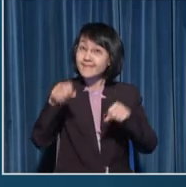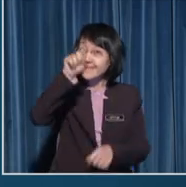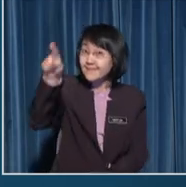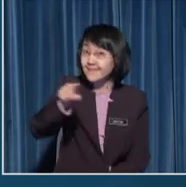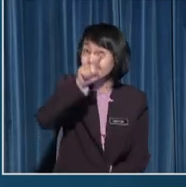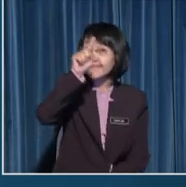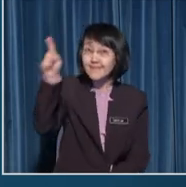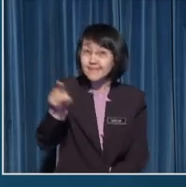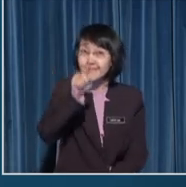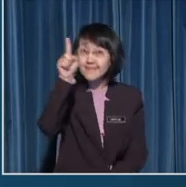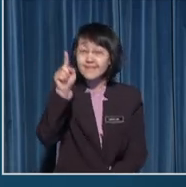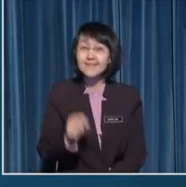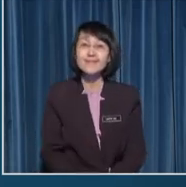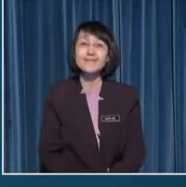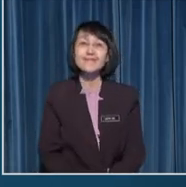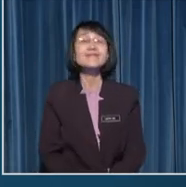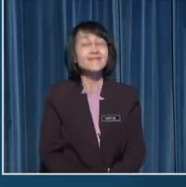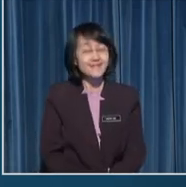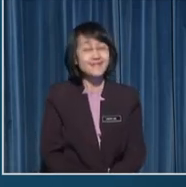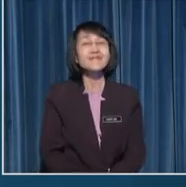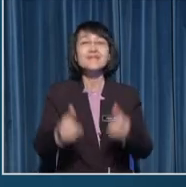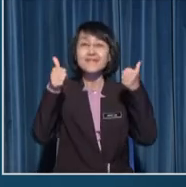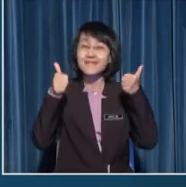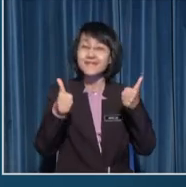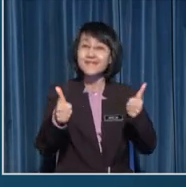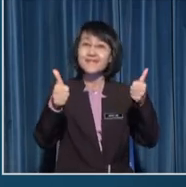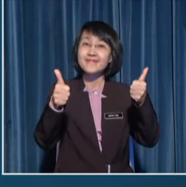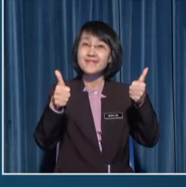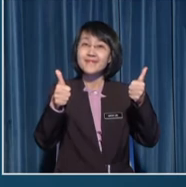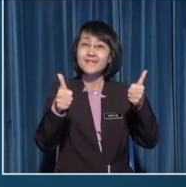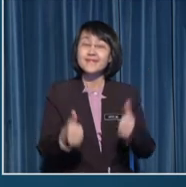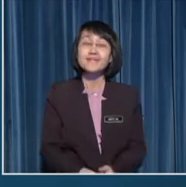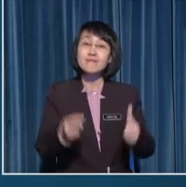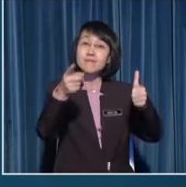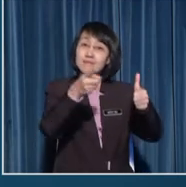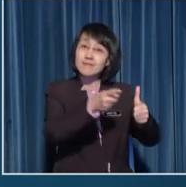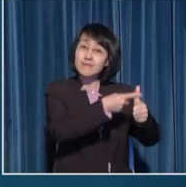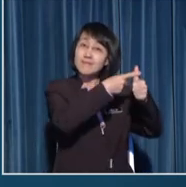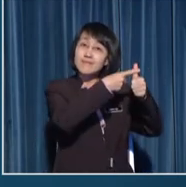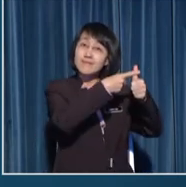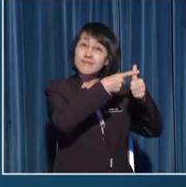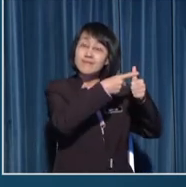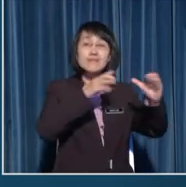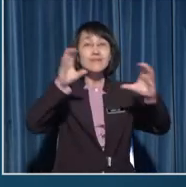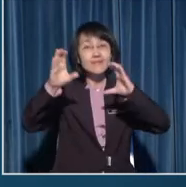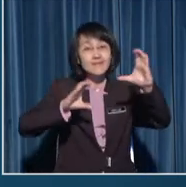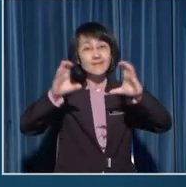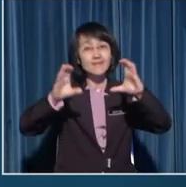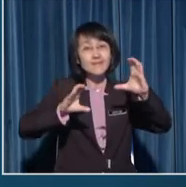it? Aha, good. The first one is car.